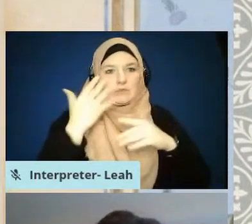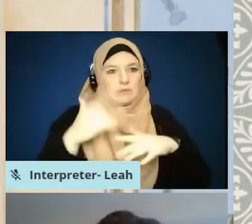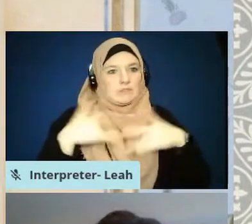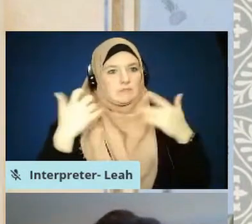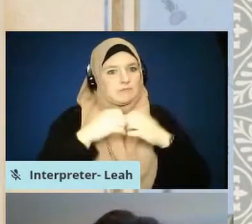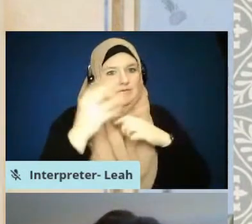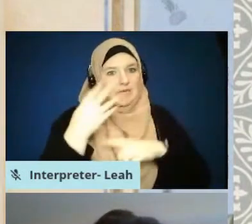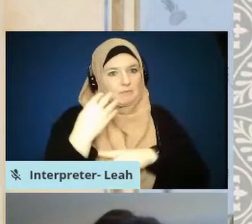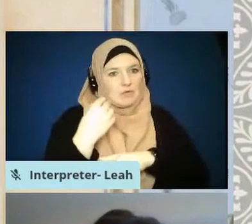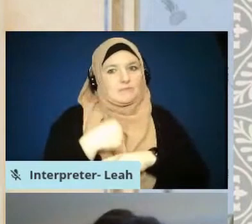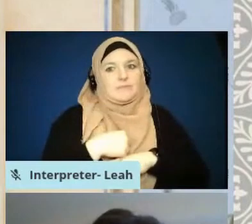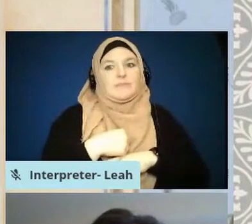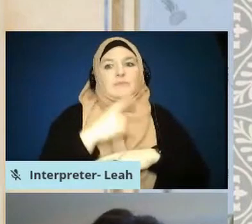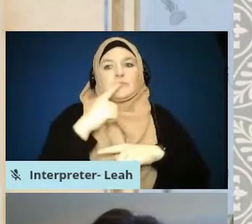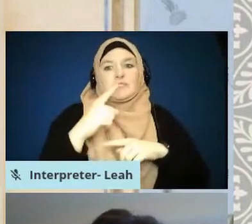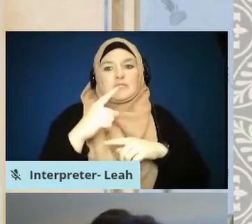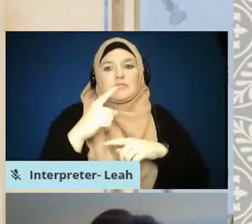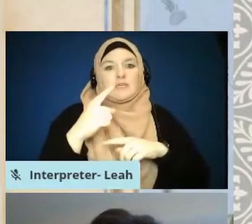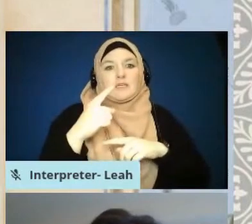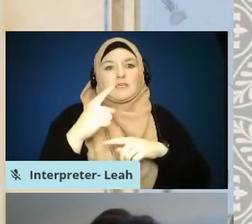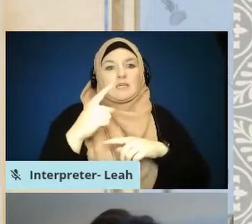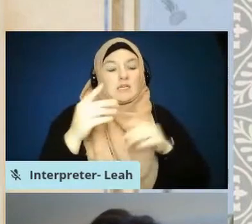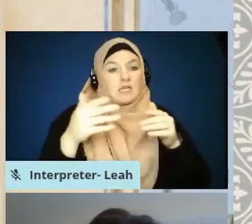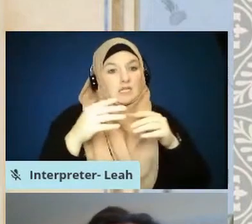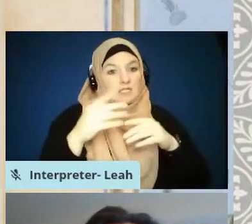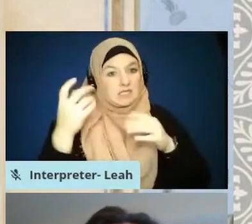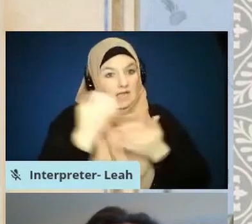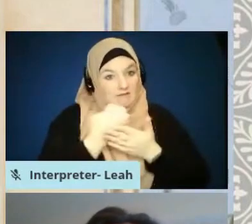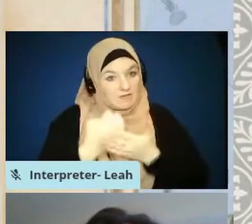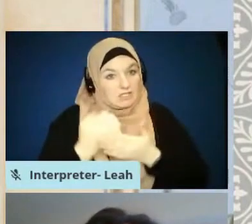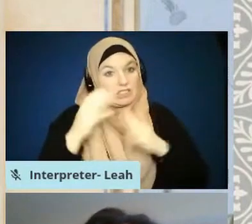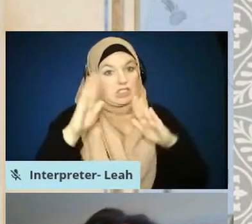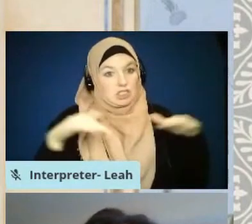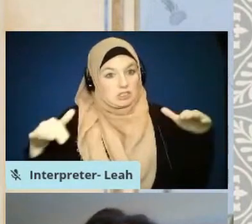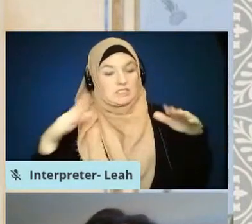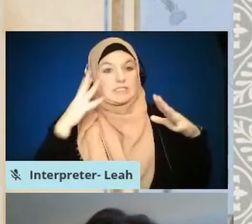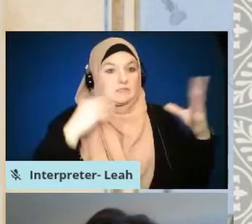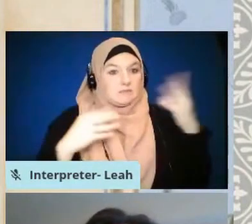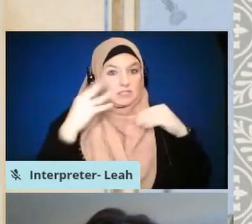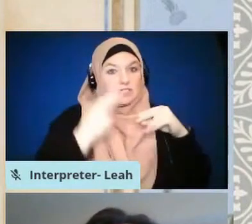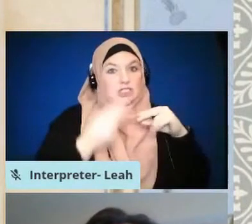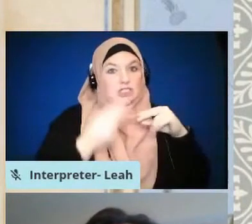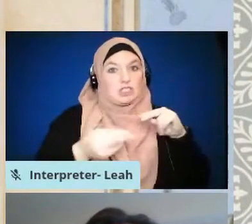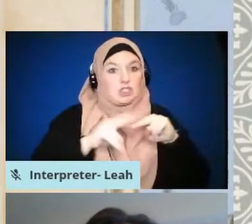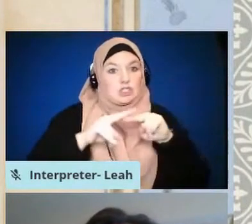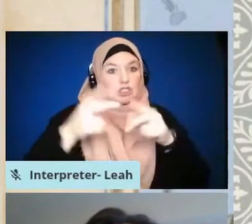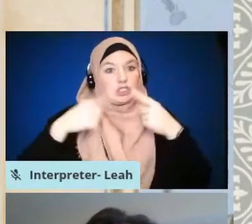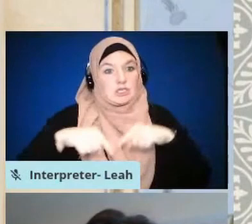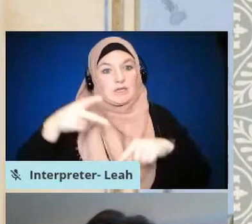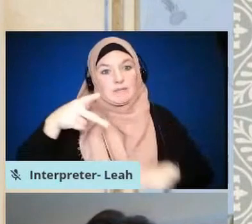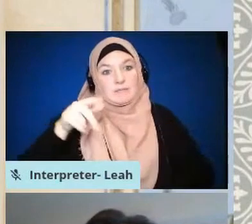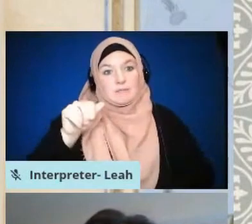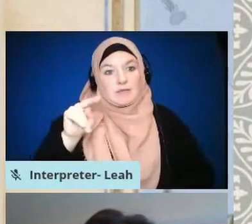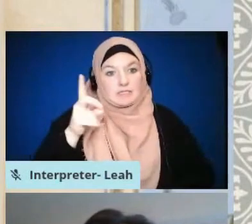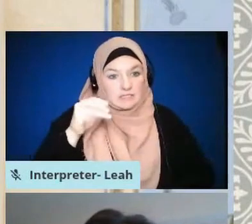this. And there's an emerging evidence that adverse childhood experiences are increasing during the